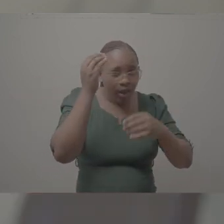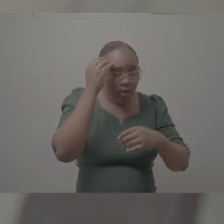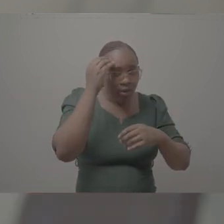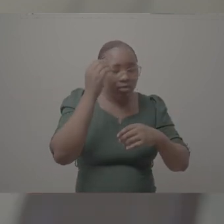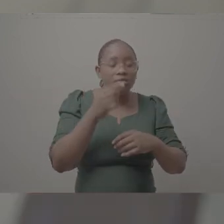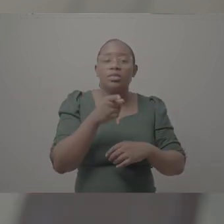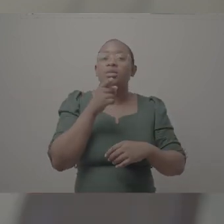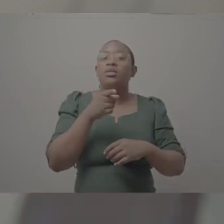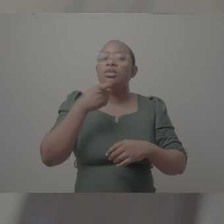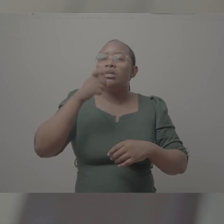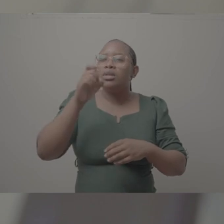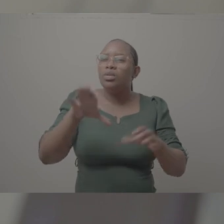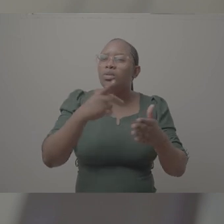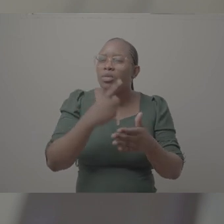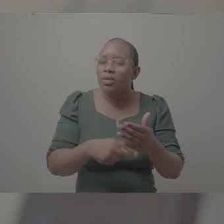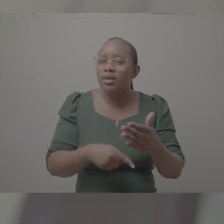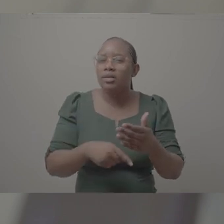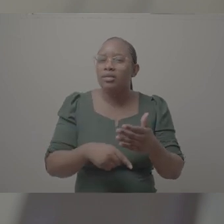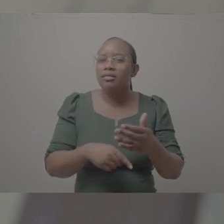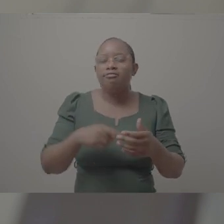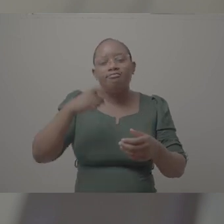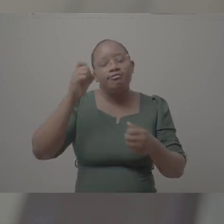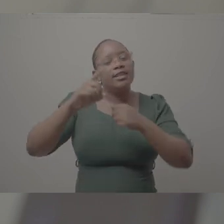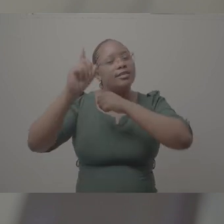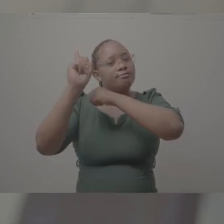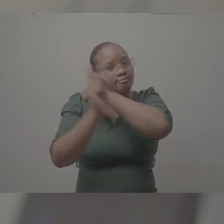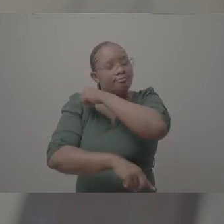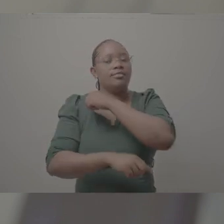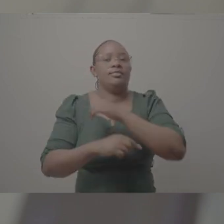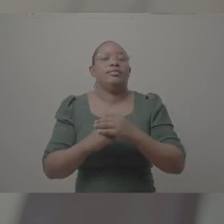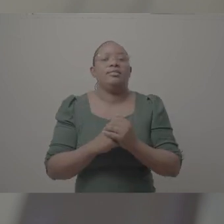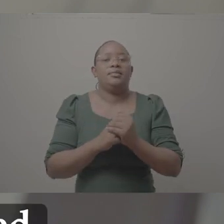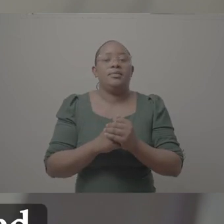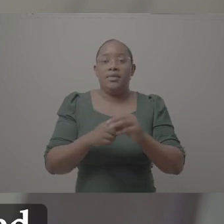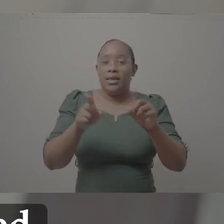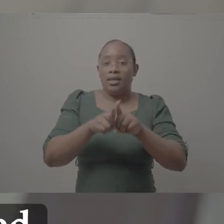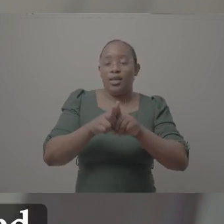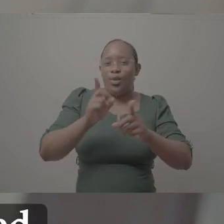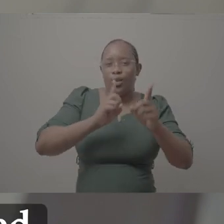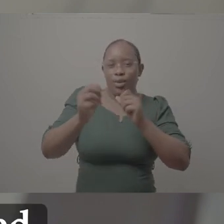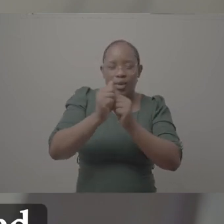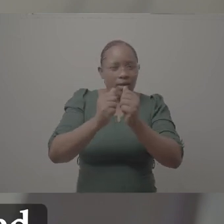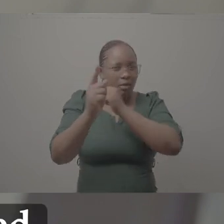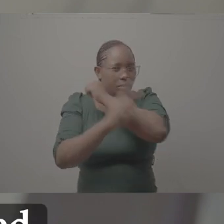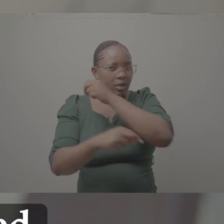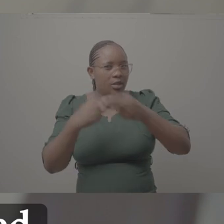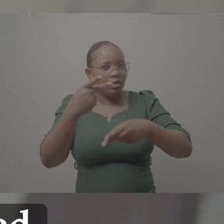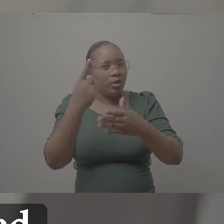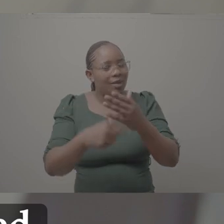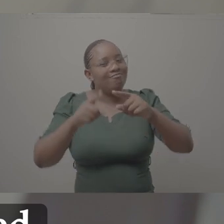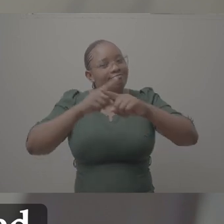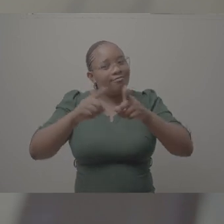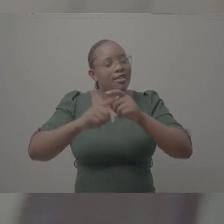I think these are institutions that should be, punished. And when we are talking about punished, we are